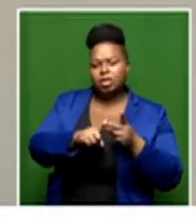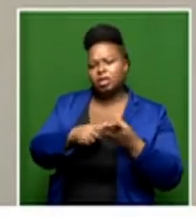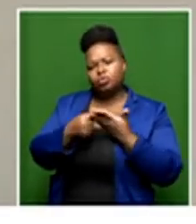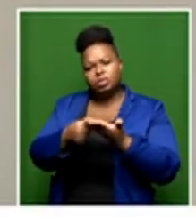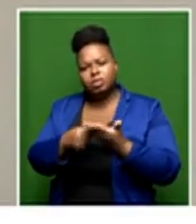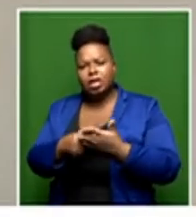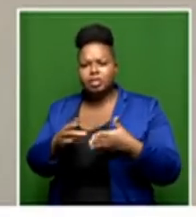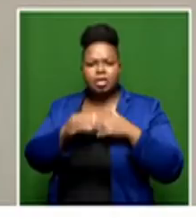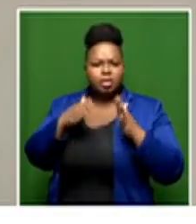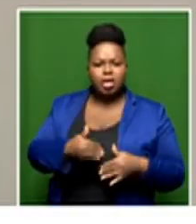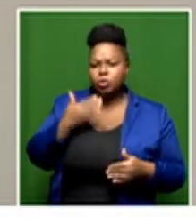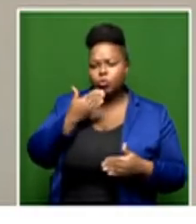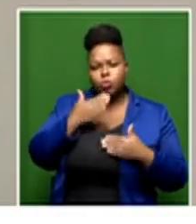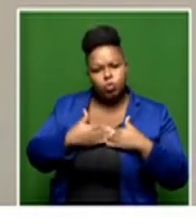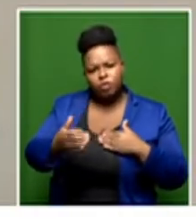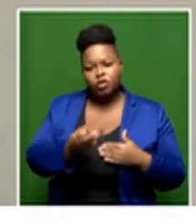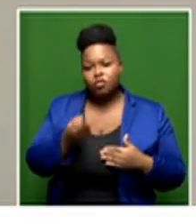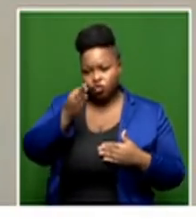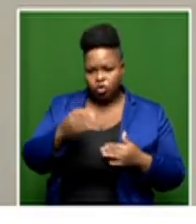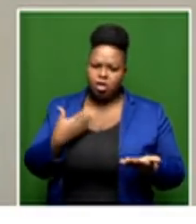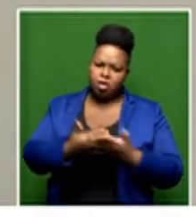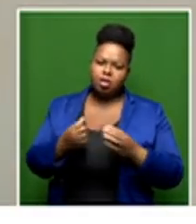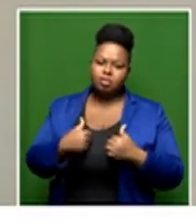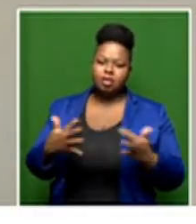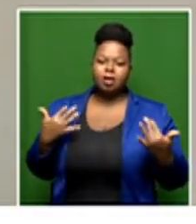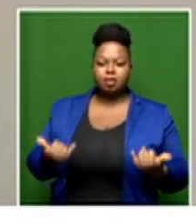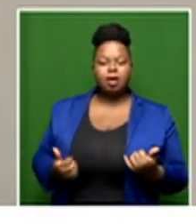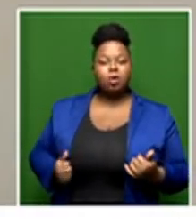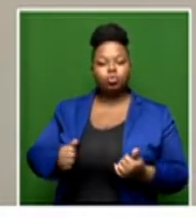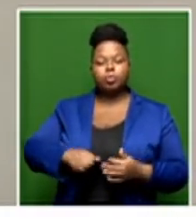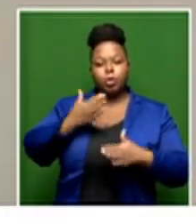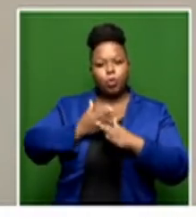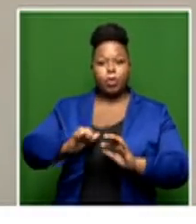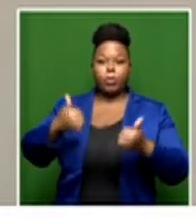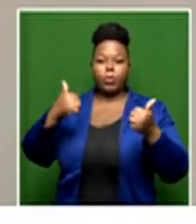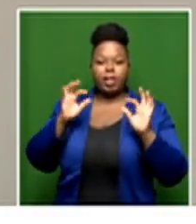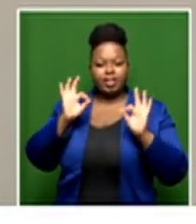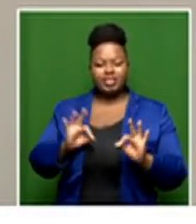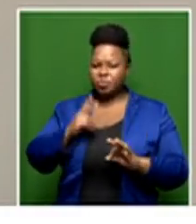can start again being this fertile soil for seeds of